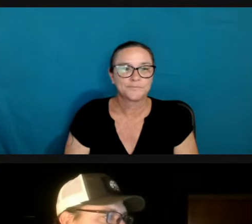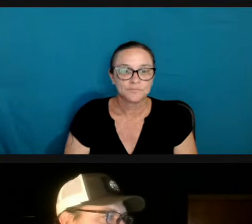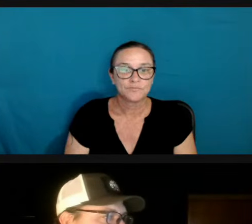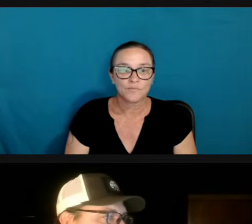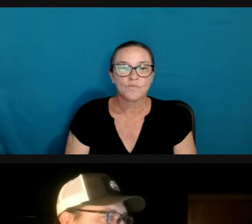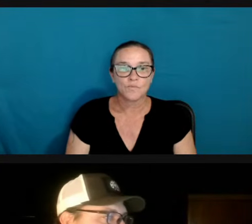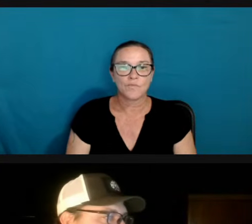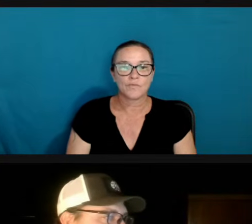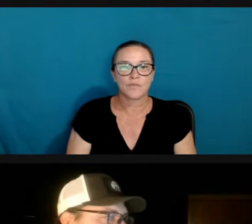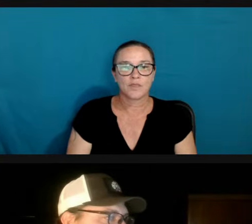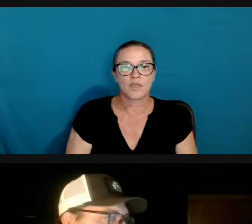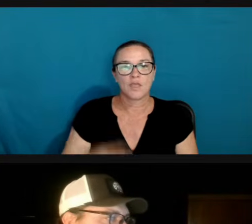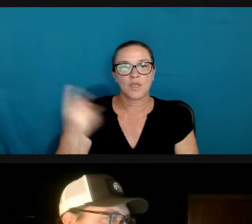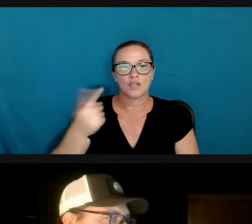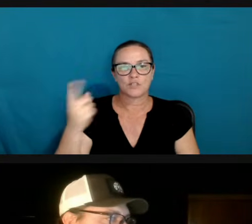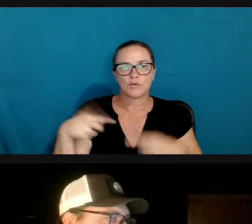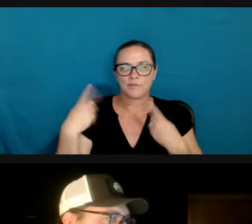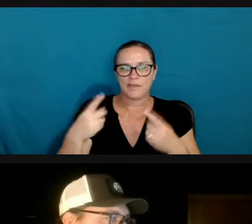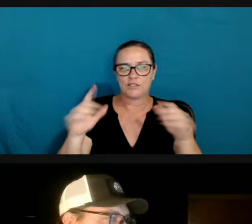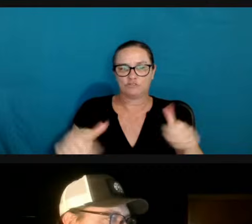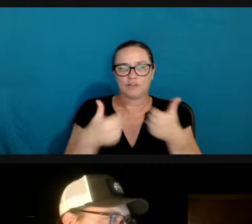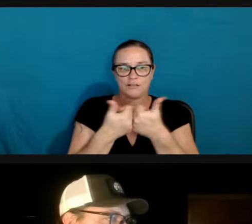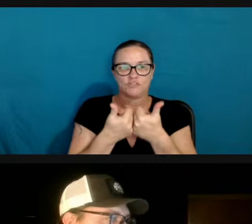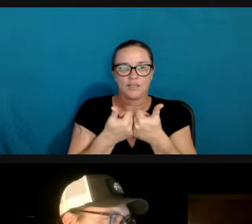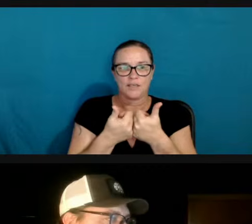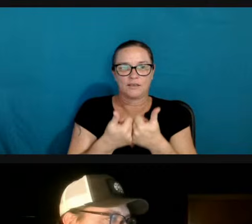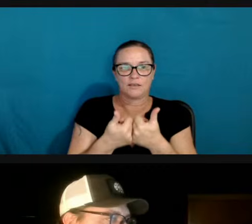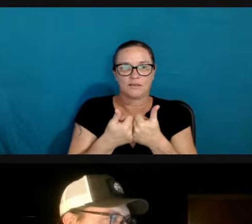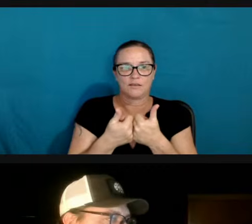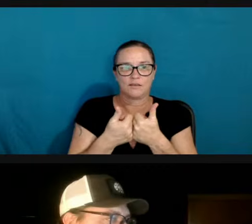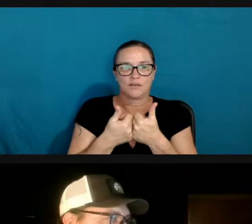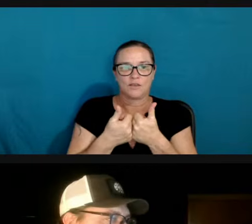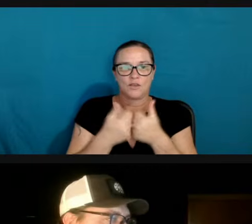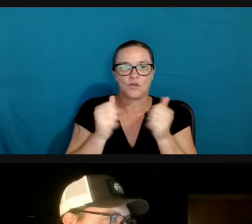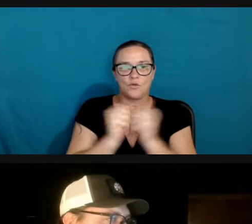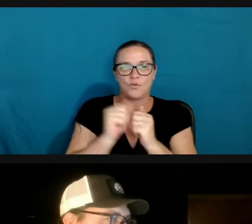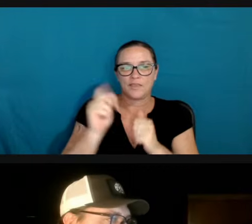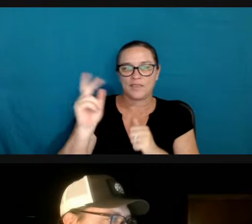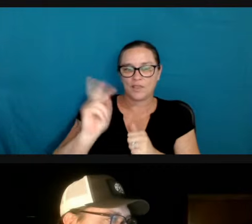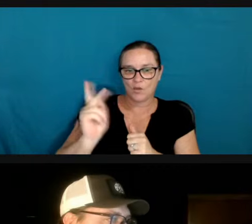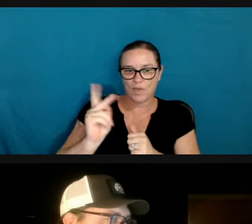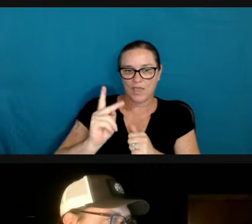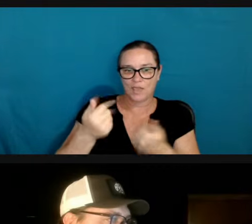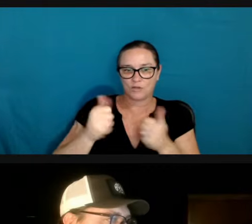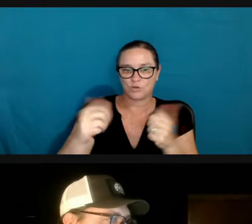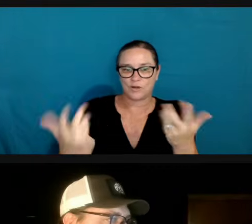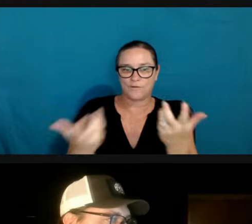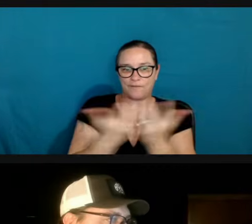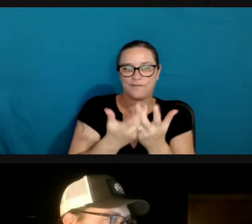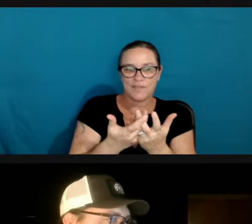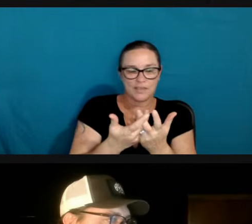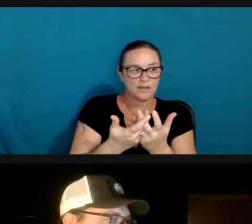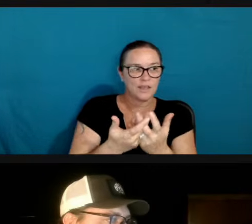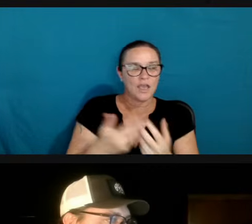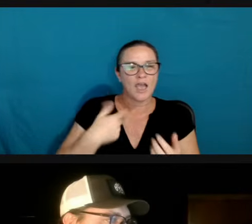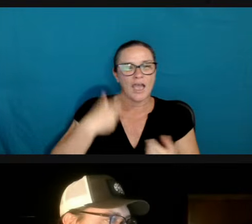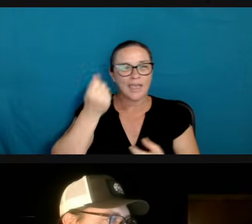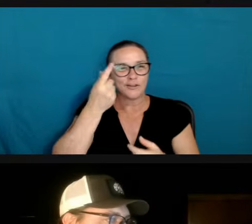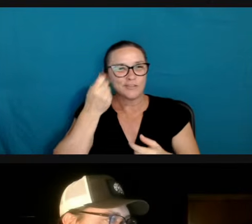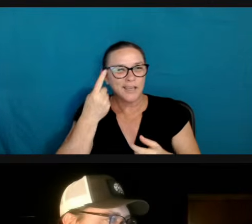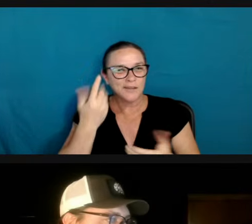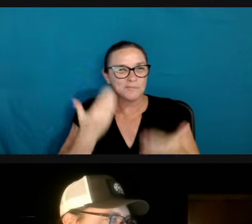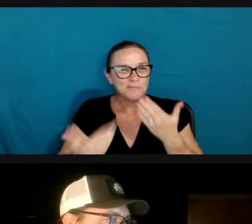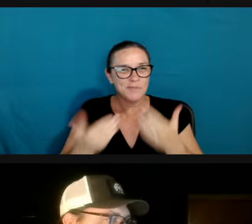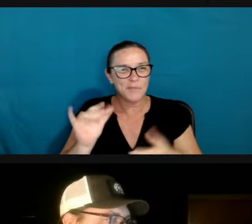Yeah, it's always been challenging to be Kīlauea and try to fit into these, you know, like maybe for like a volcano like